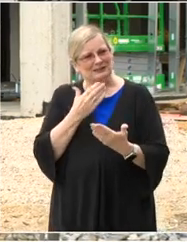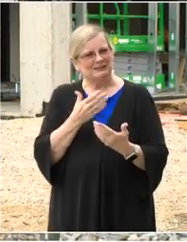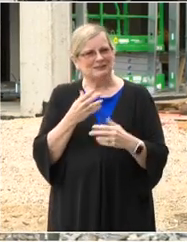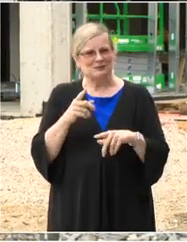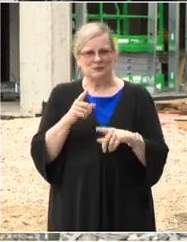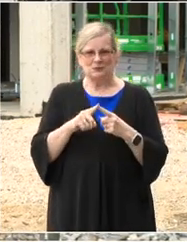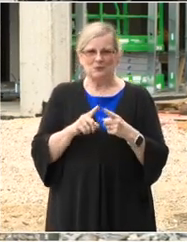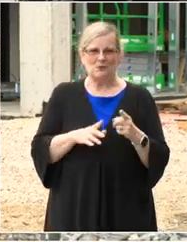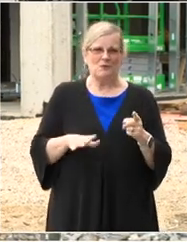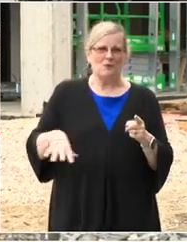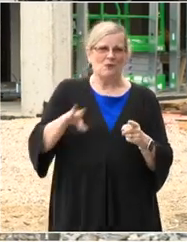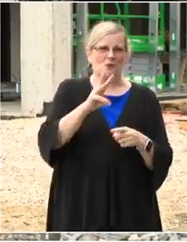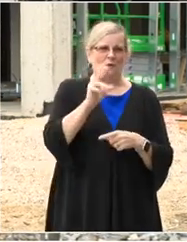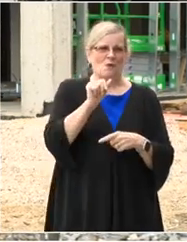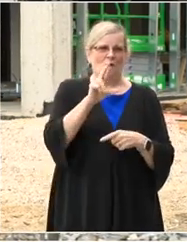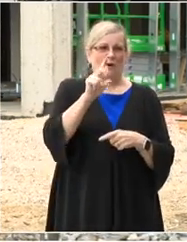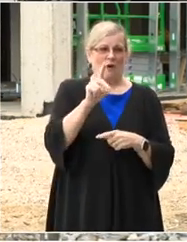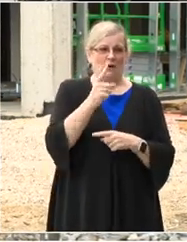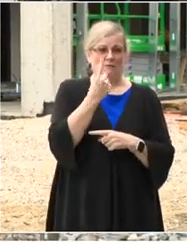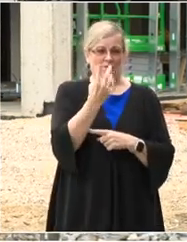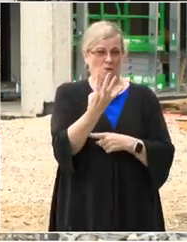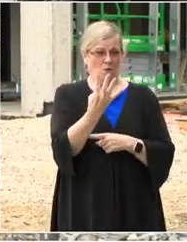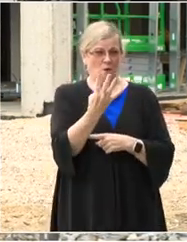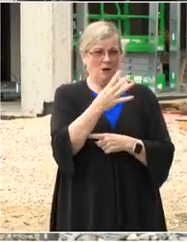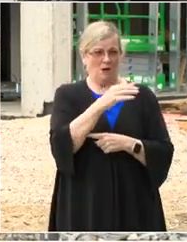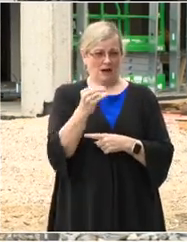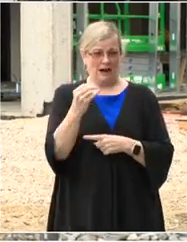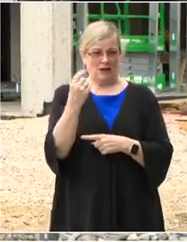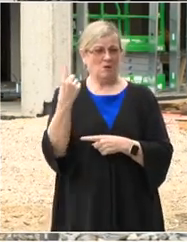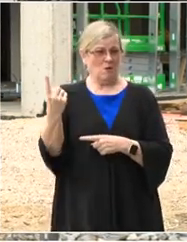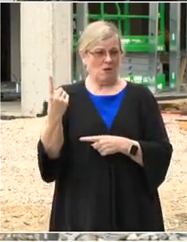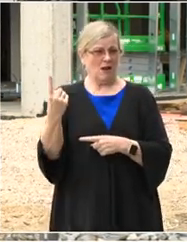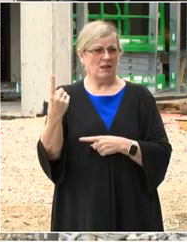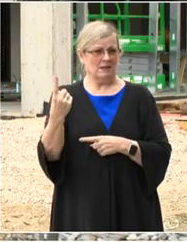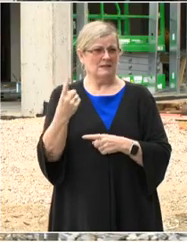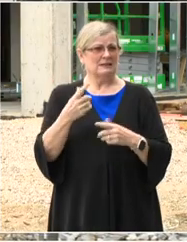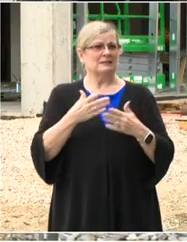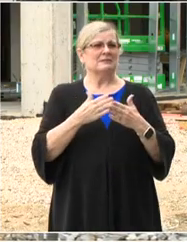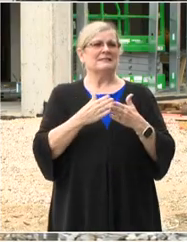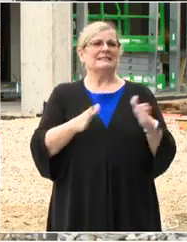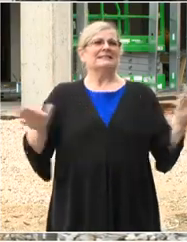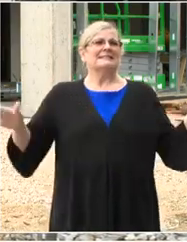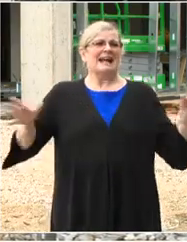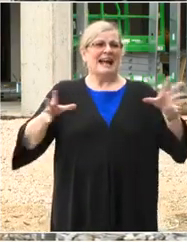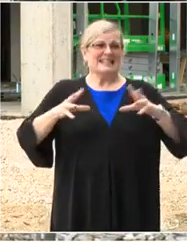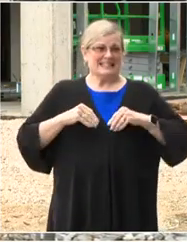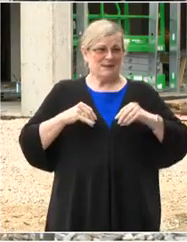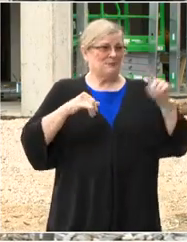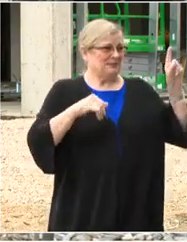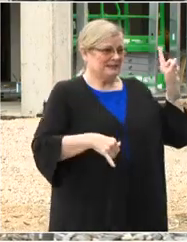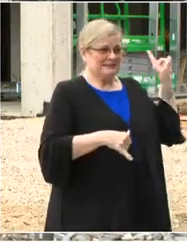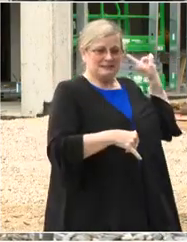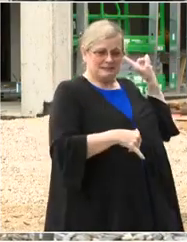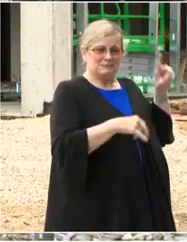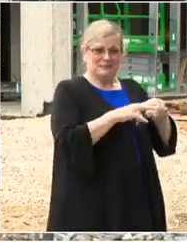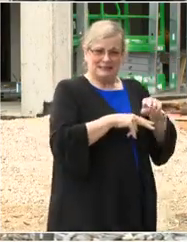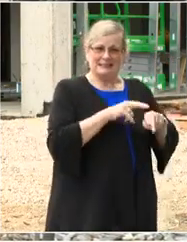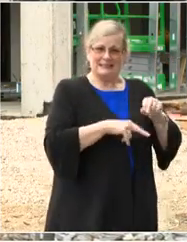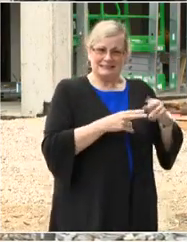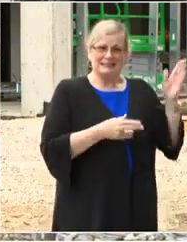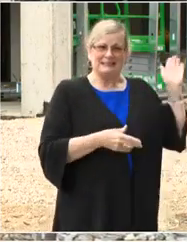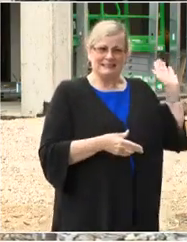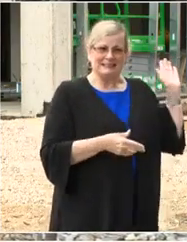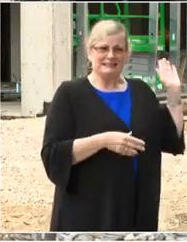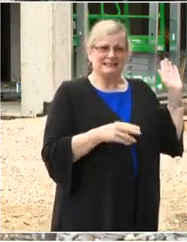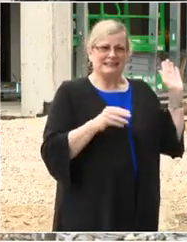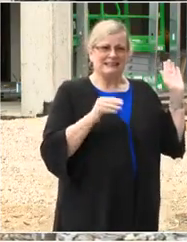of Ward 4 and Ward 1 for opening their arms to Spring Flats. DEMPED had the opportunity. Thank you, Mayor. DEMPED